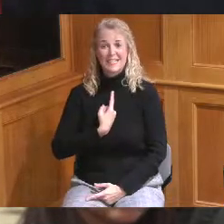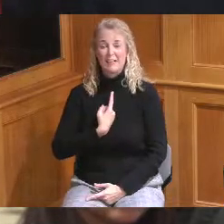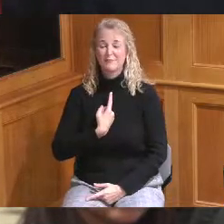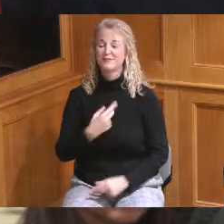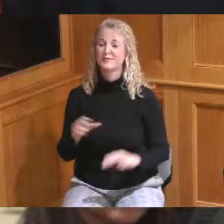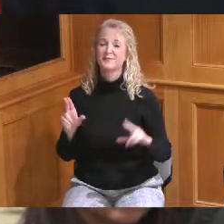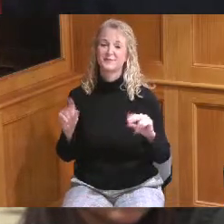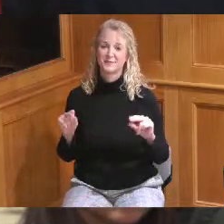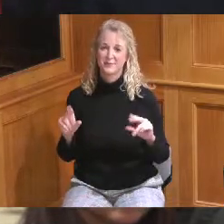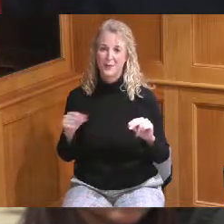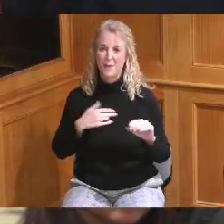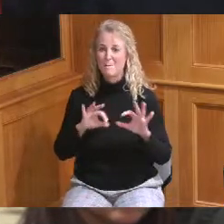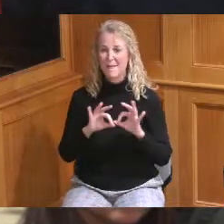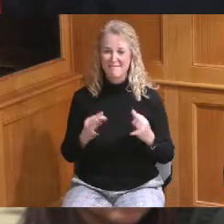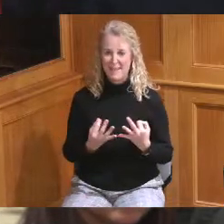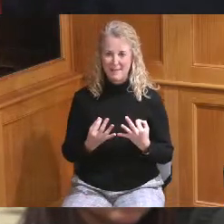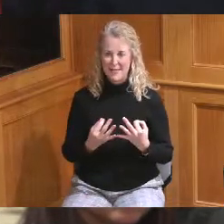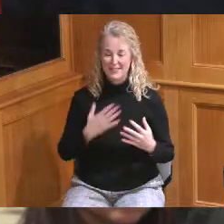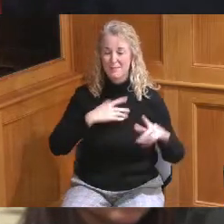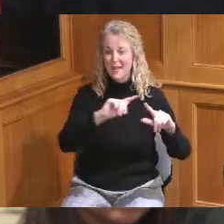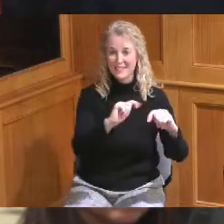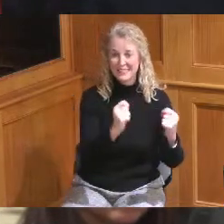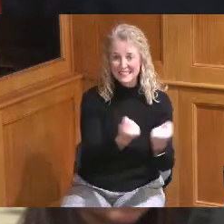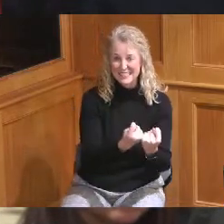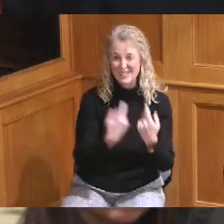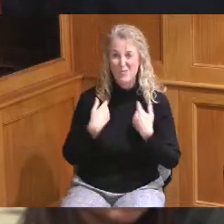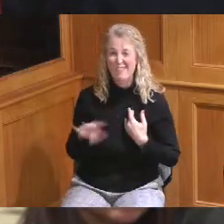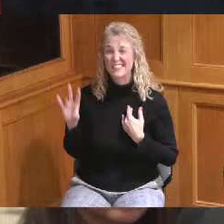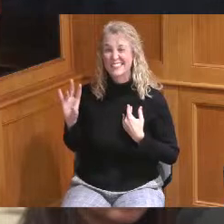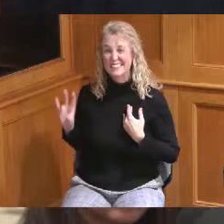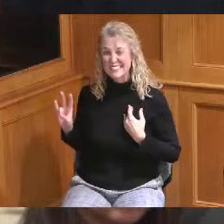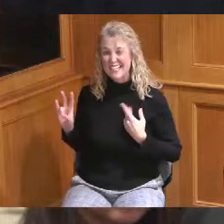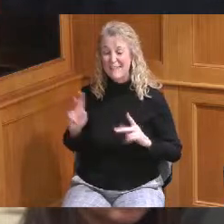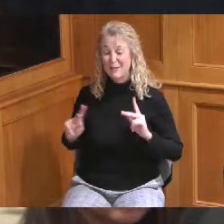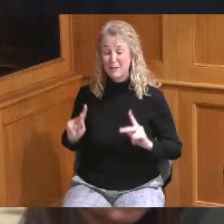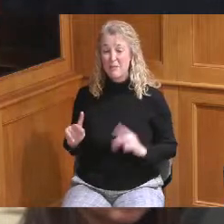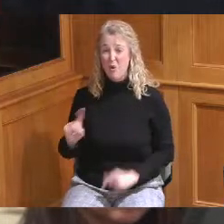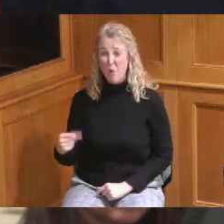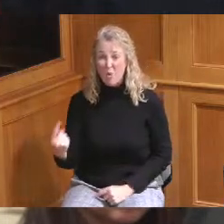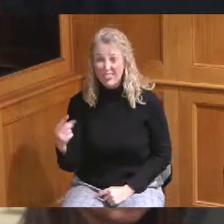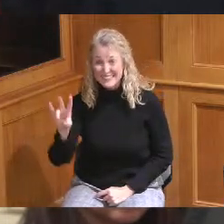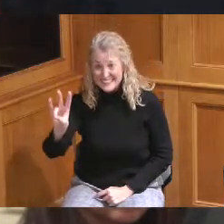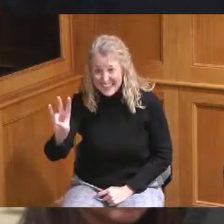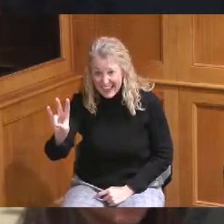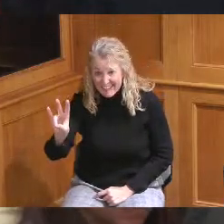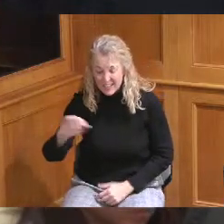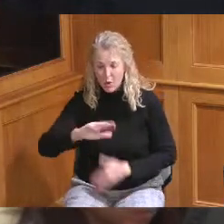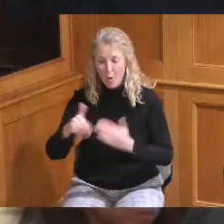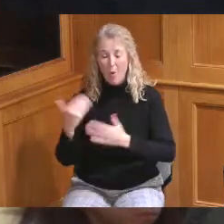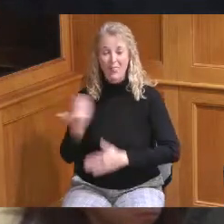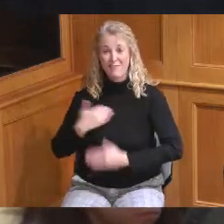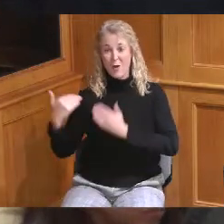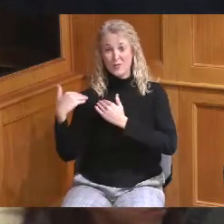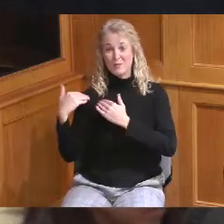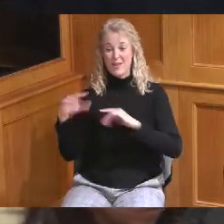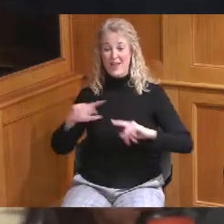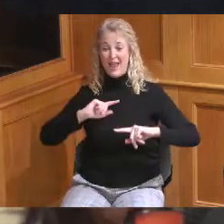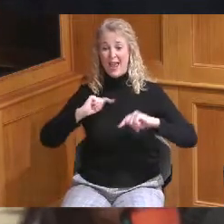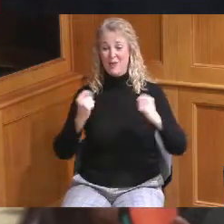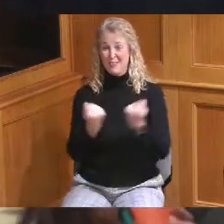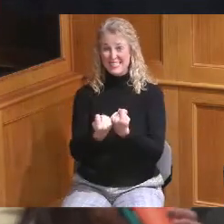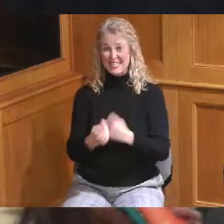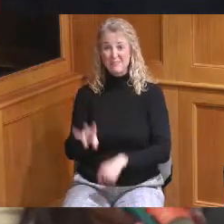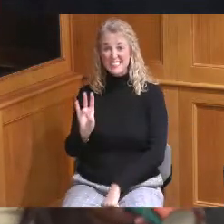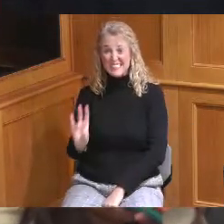mean, bar none. We have a group of 7 people, if you can believe it, of all the responsibilities that we have, just